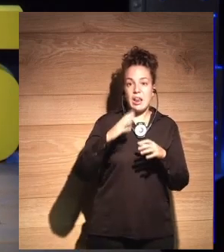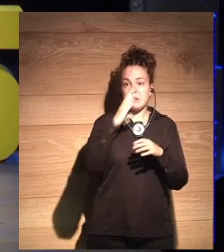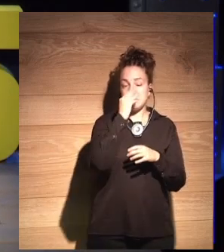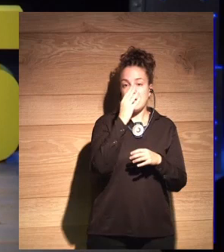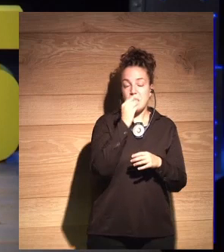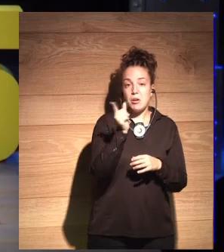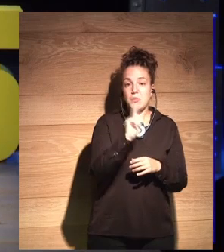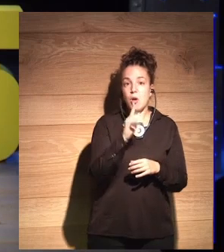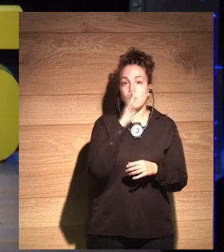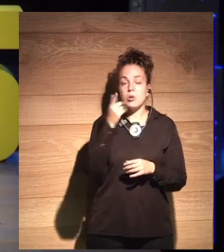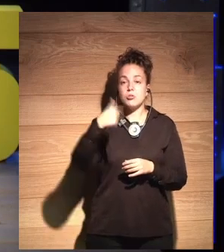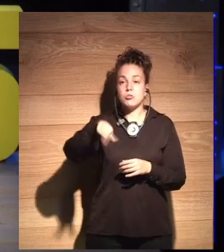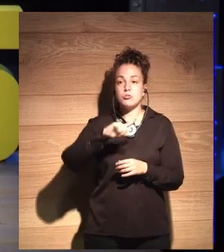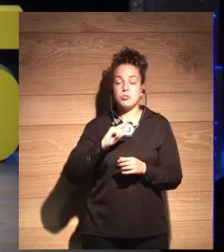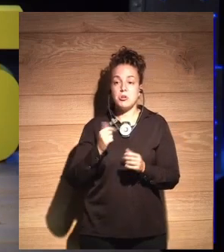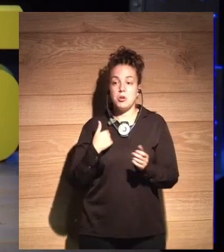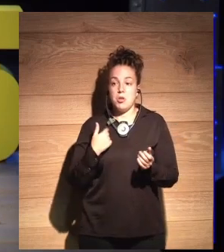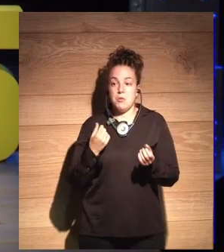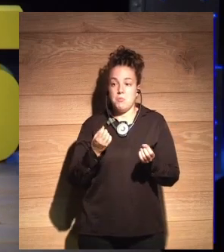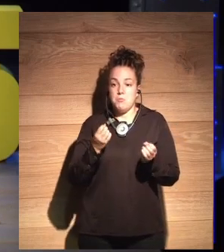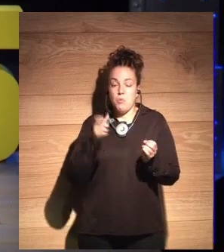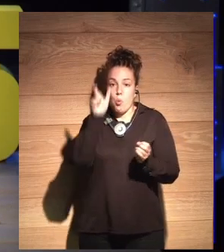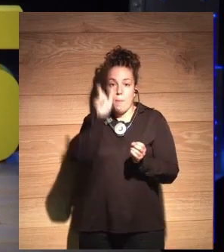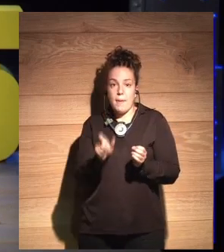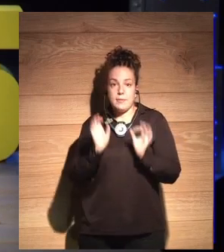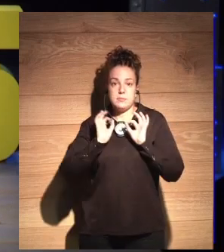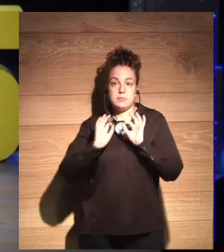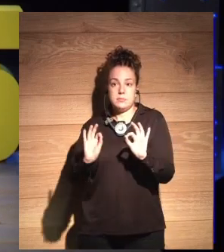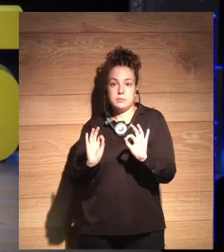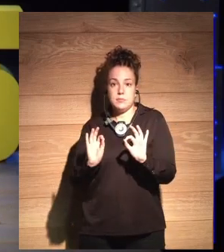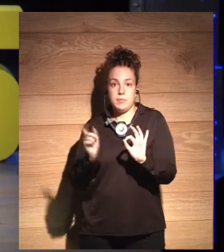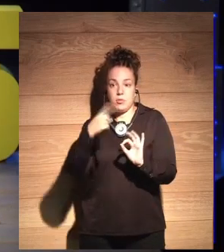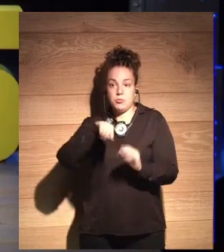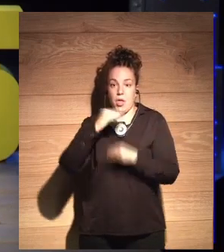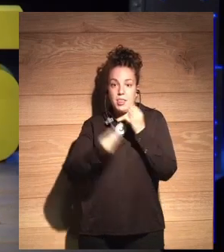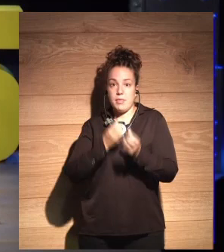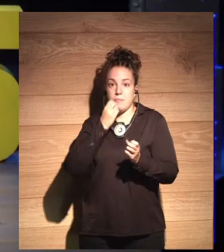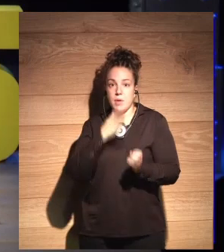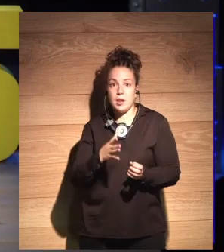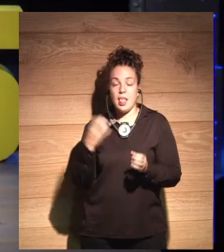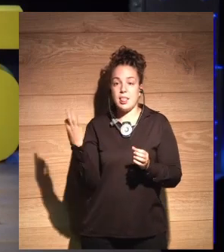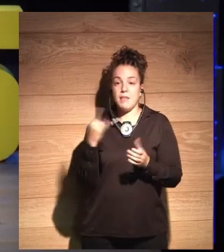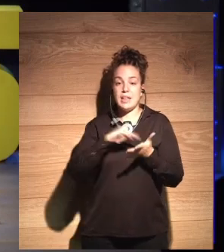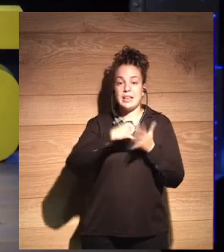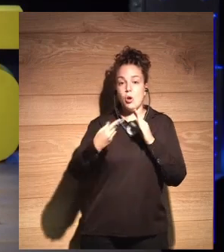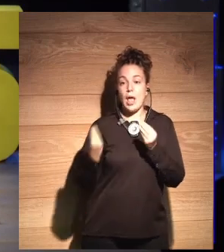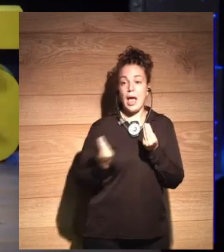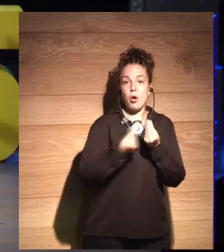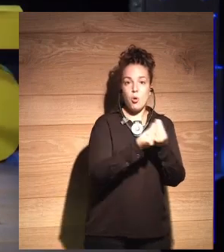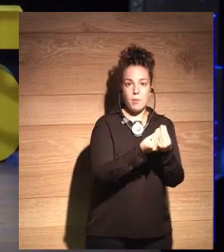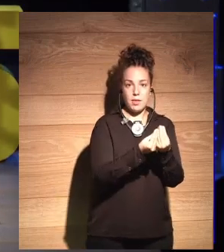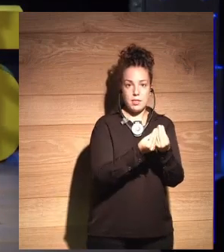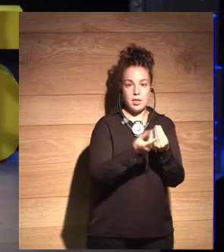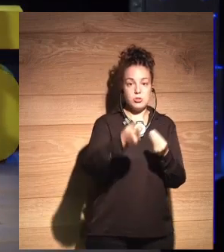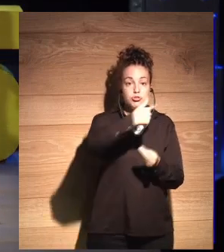companion species. We need to be a companion species with our technology. Instead of saying it will save the world, we will save the world.